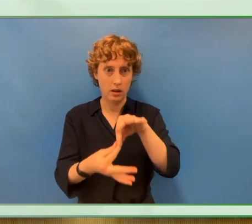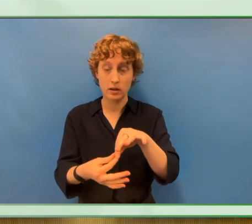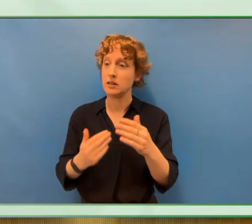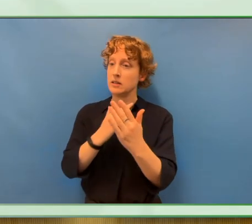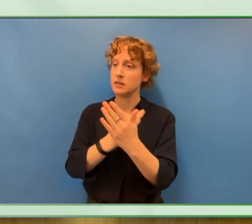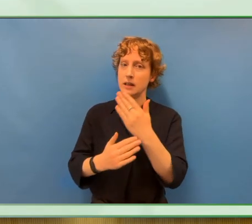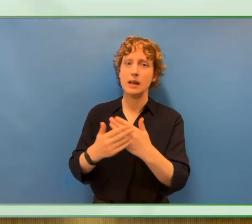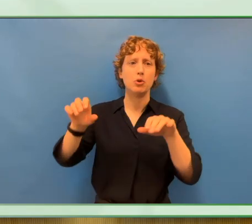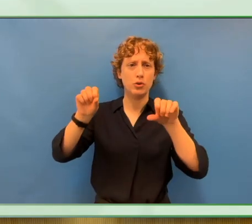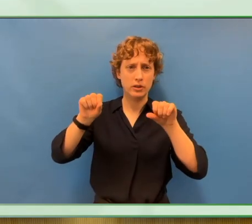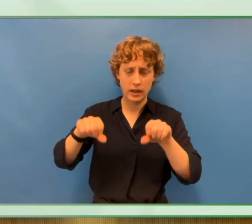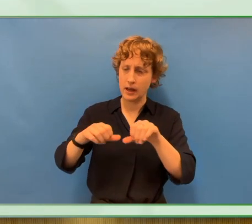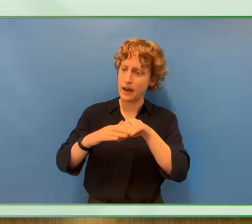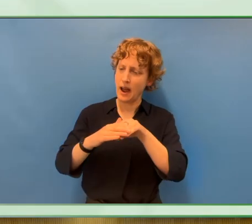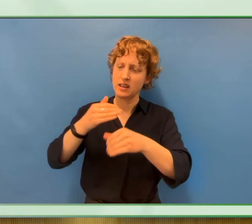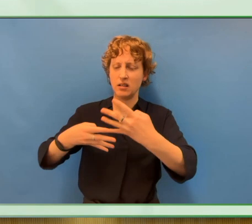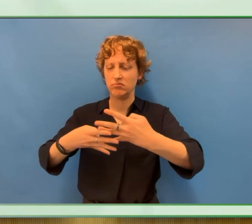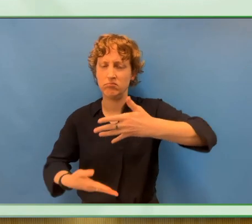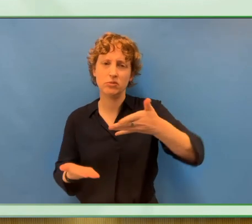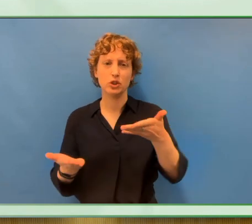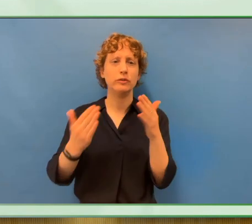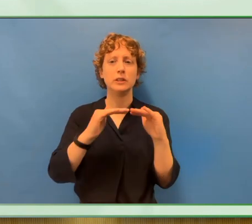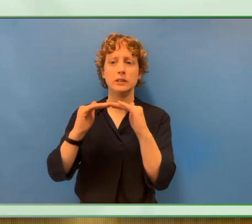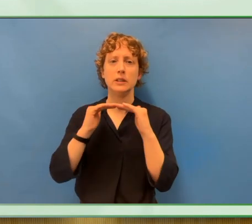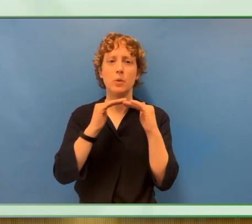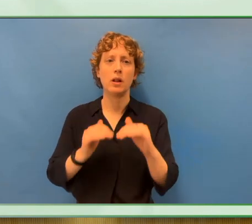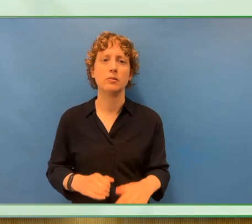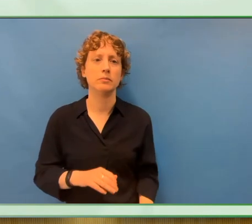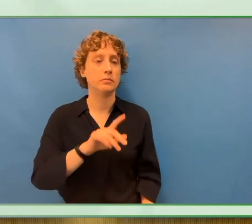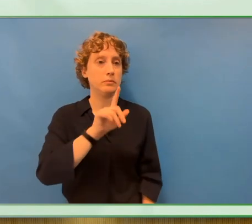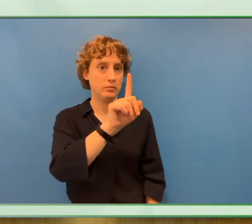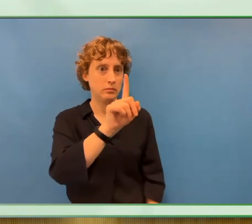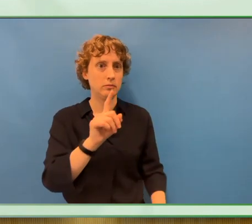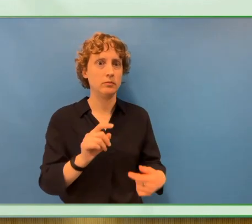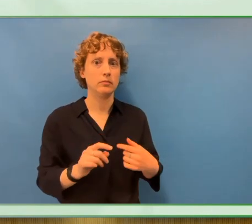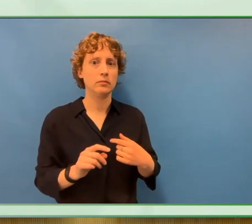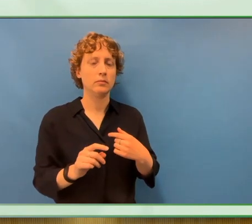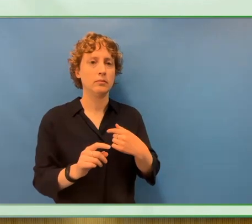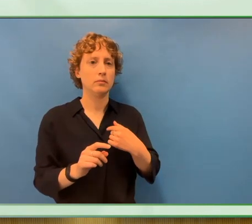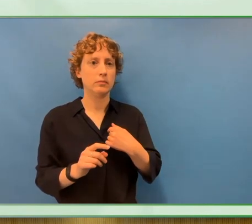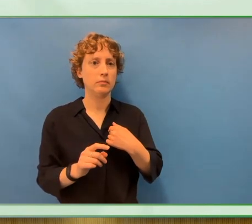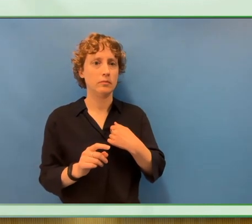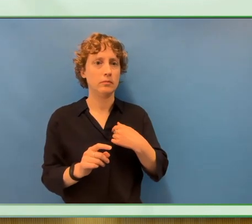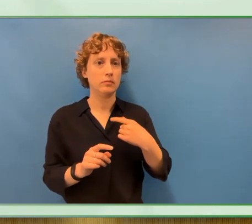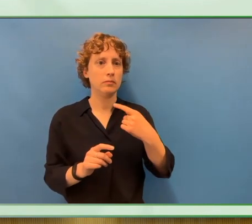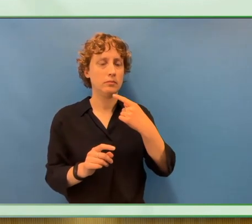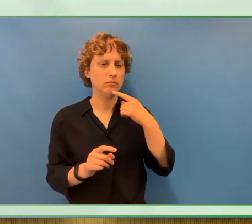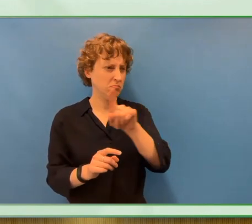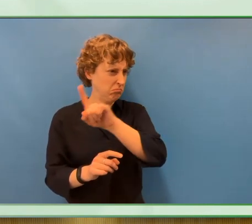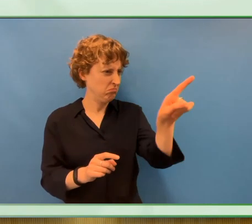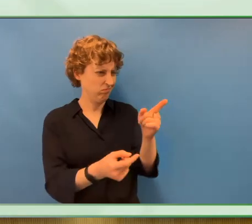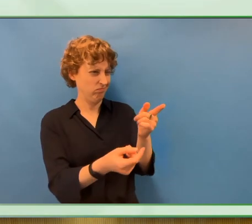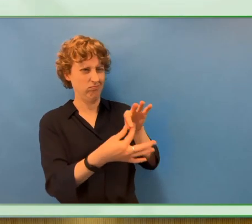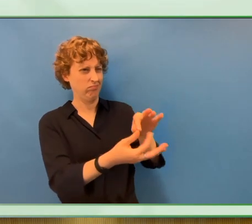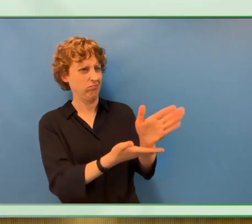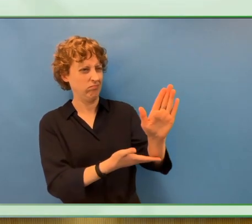equity. So let me clarify my comment. I'm not saying it's not a rights issue. I'm saying businesses don't see it as a rights issue. I